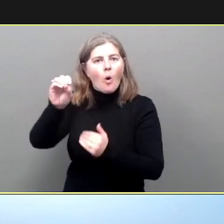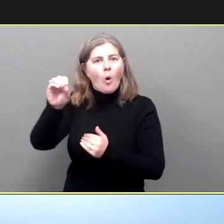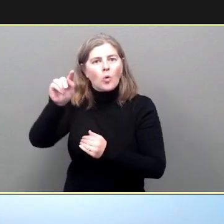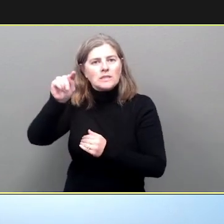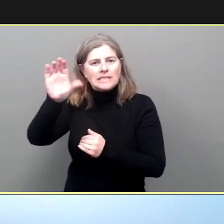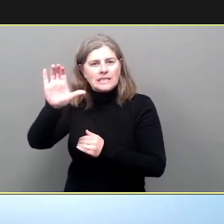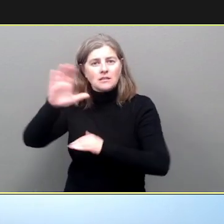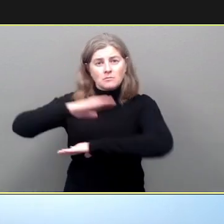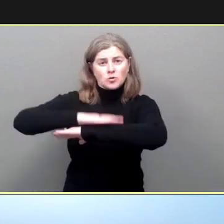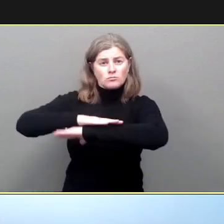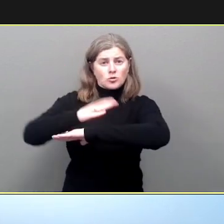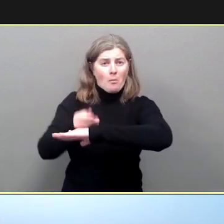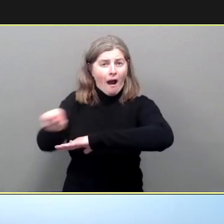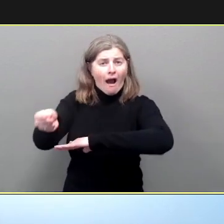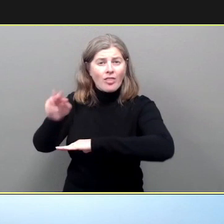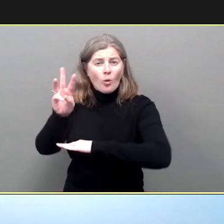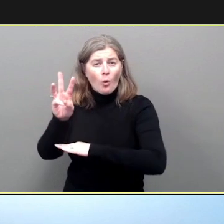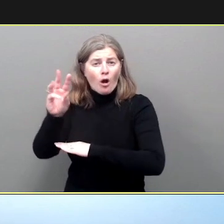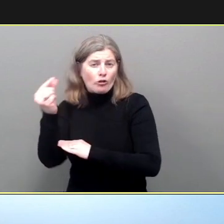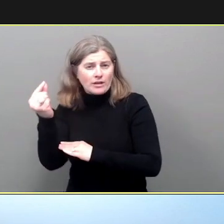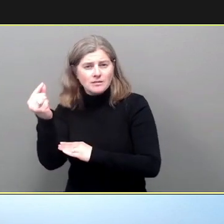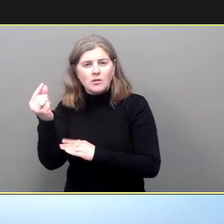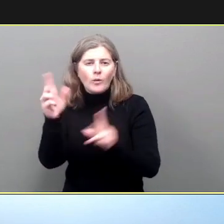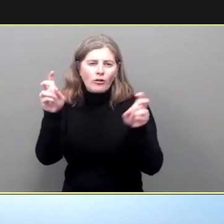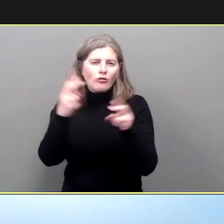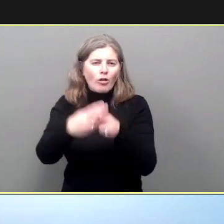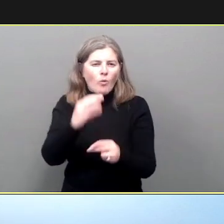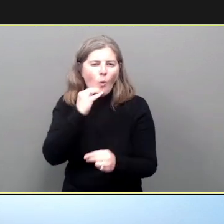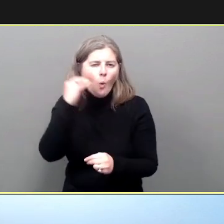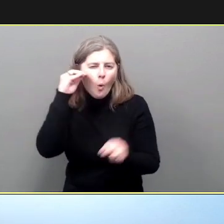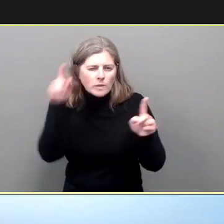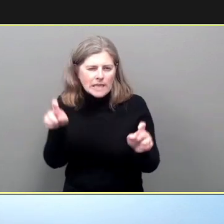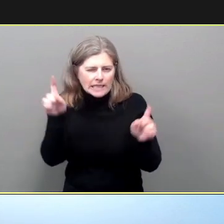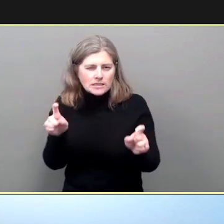over-the-counter tests, or what some people called home tests,